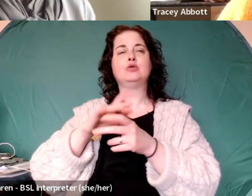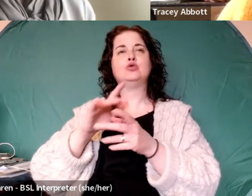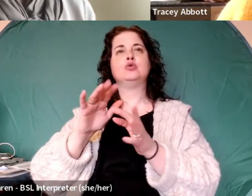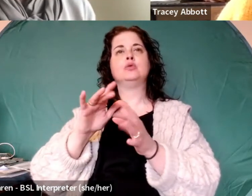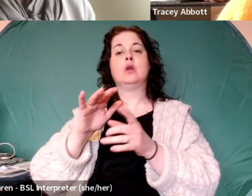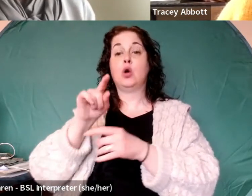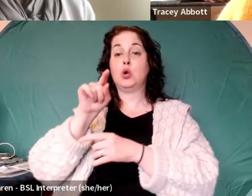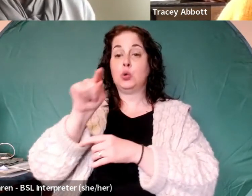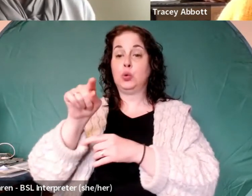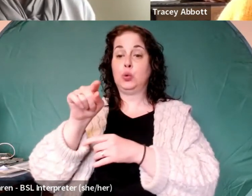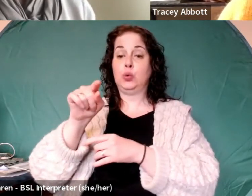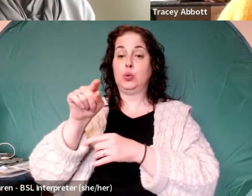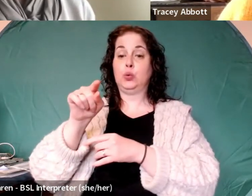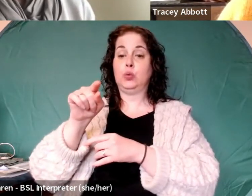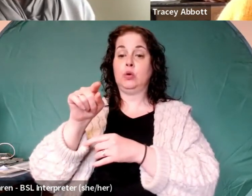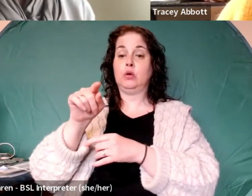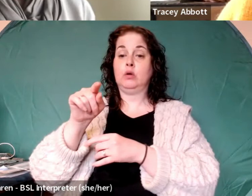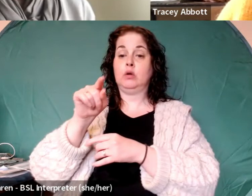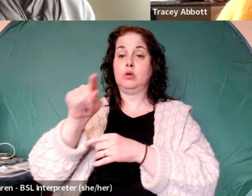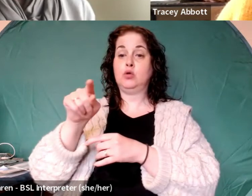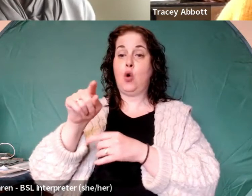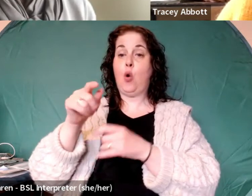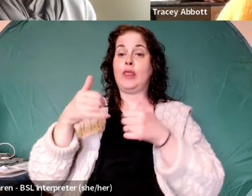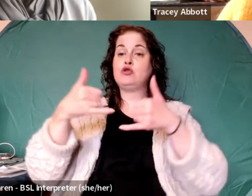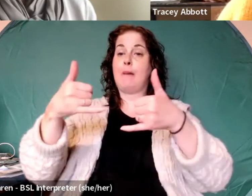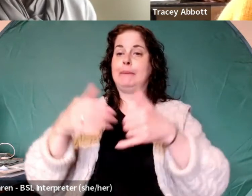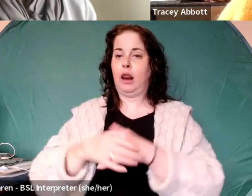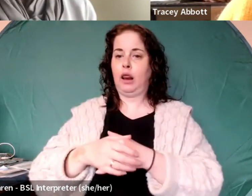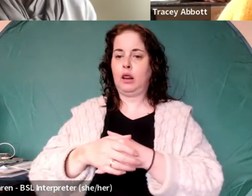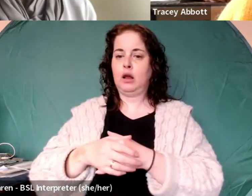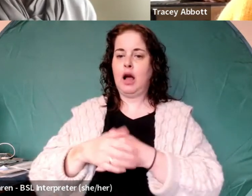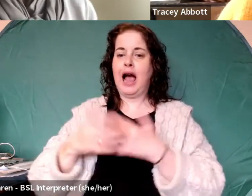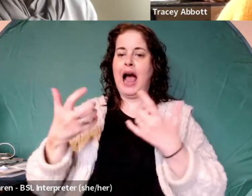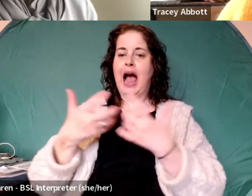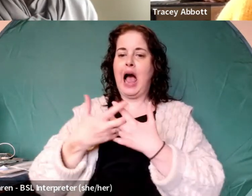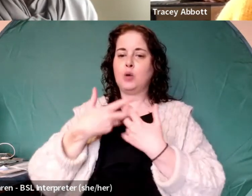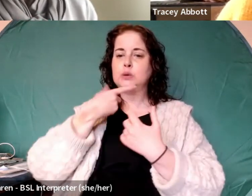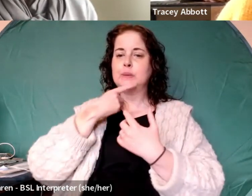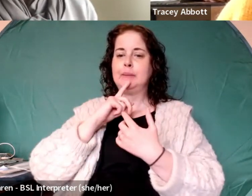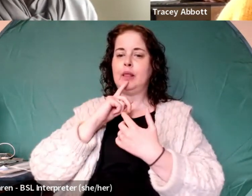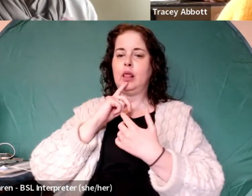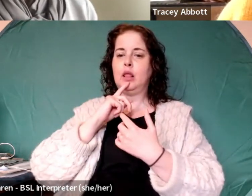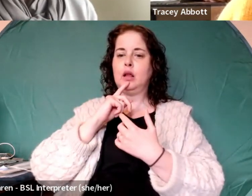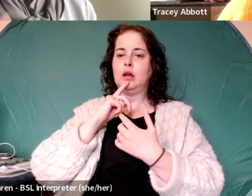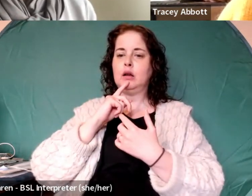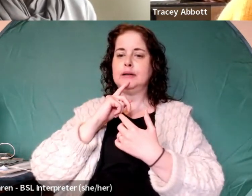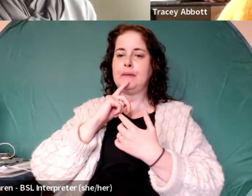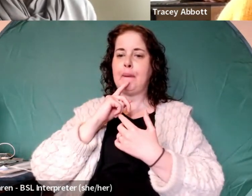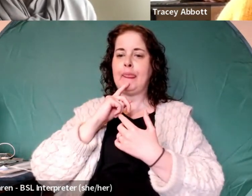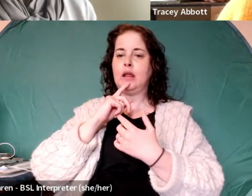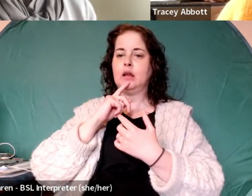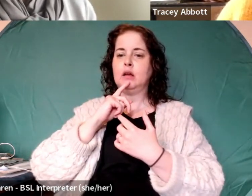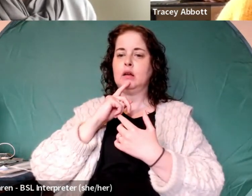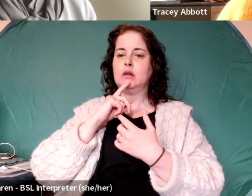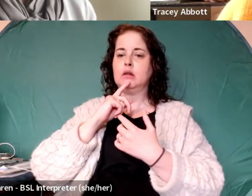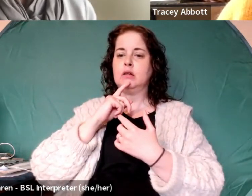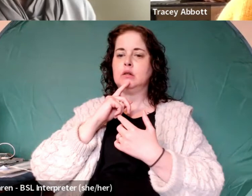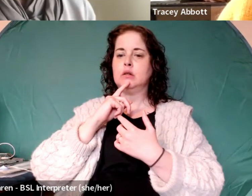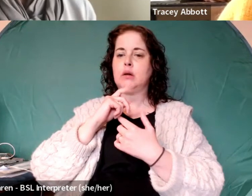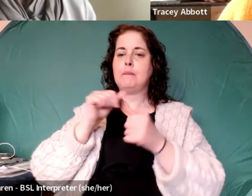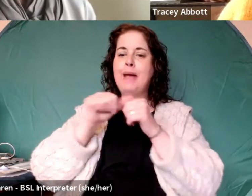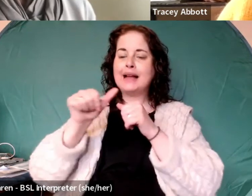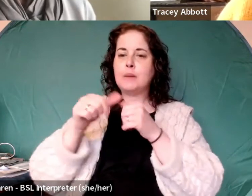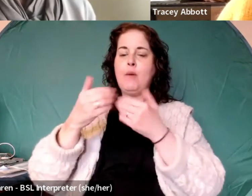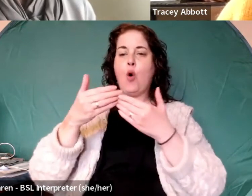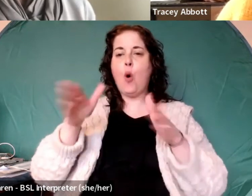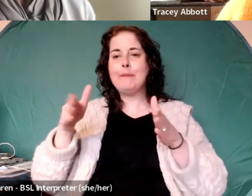you are, and this is often the case, isn't it? You're the champion. How do people go about implementing better, more open